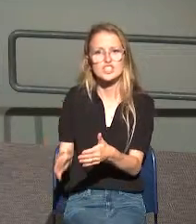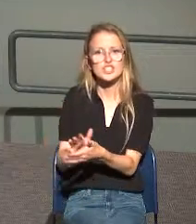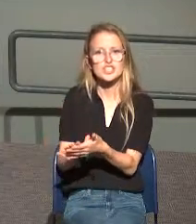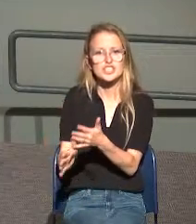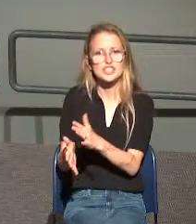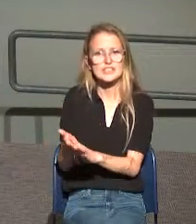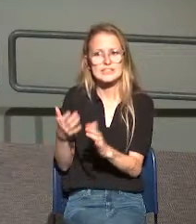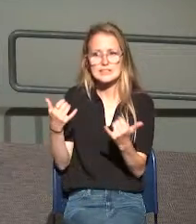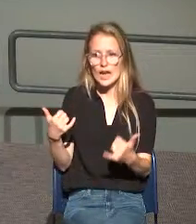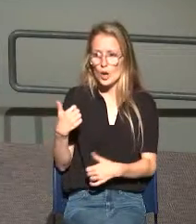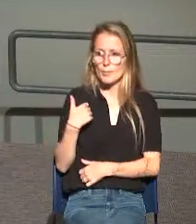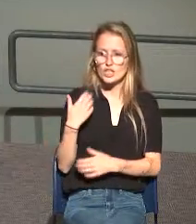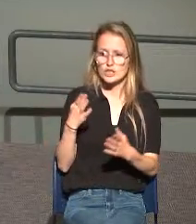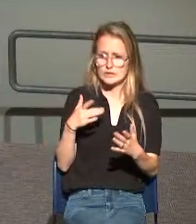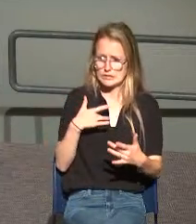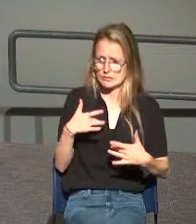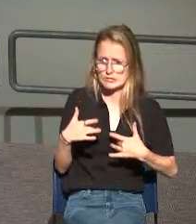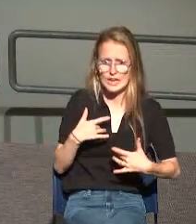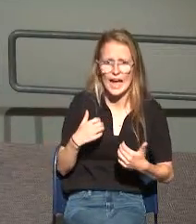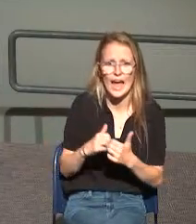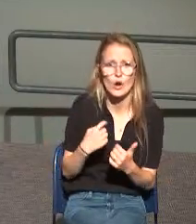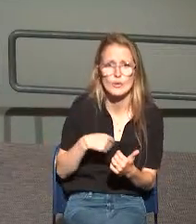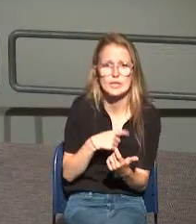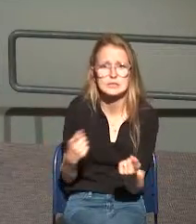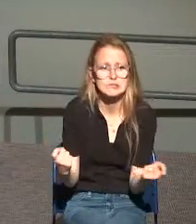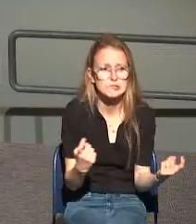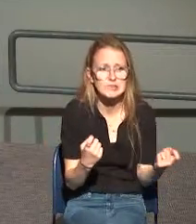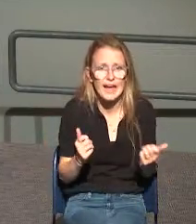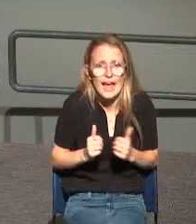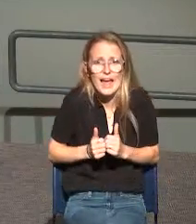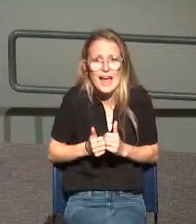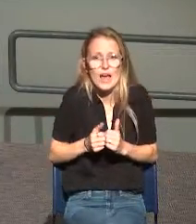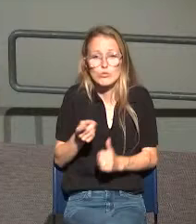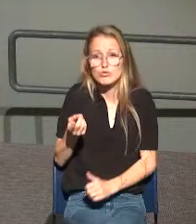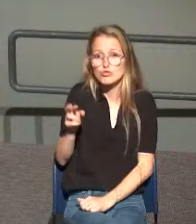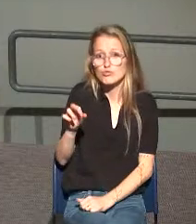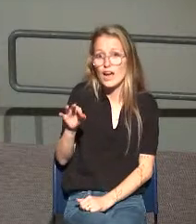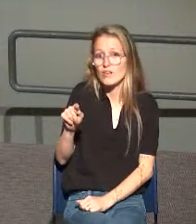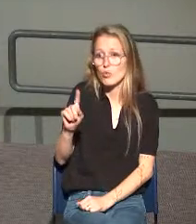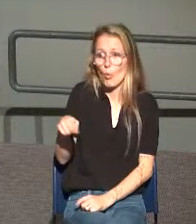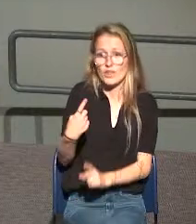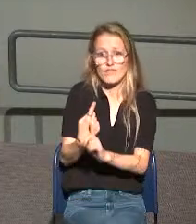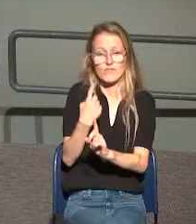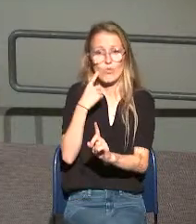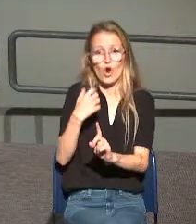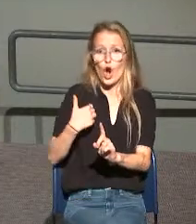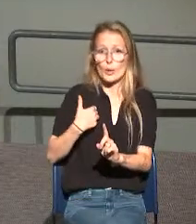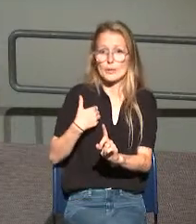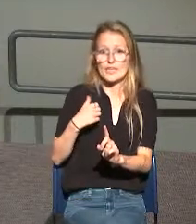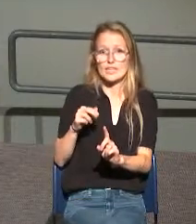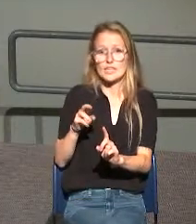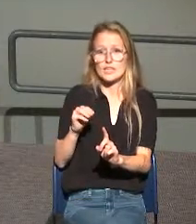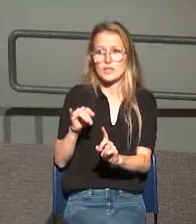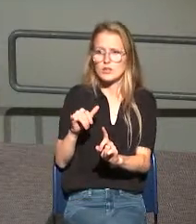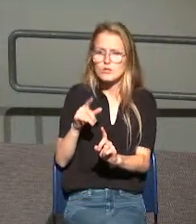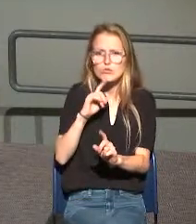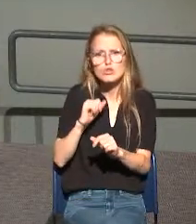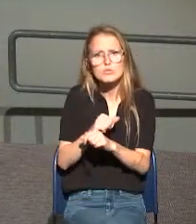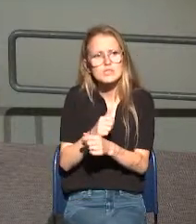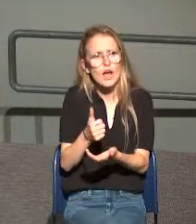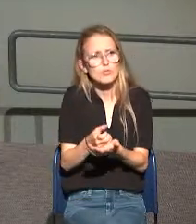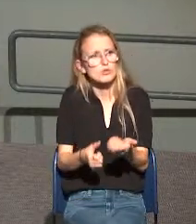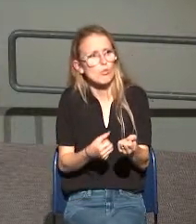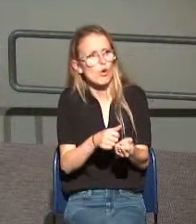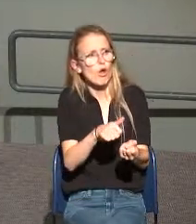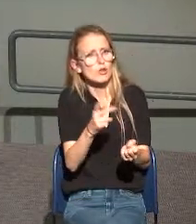about being able to recruit enough people, because even though the draft is just for the Army, it helps the other services as well, because people go, oh,